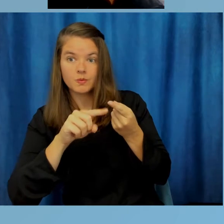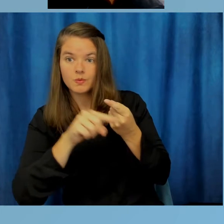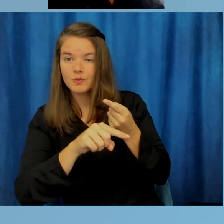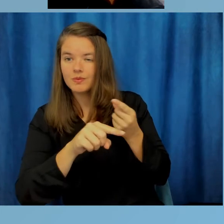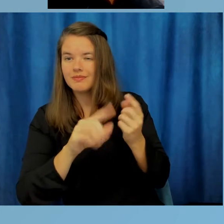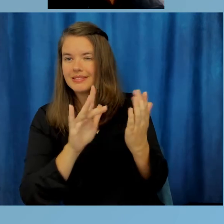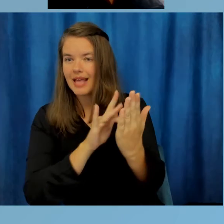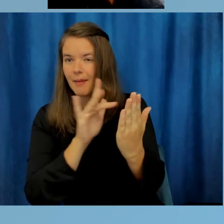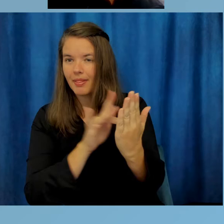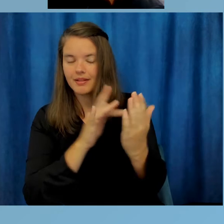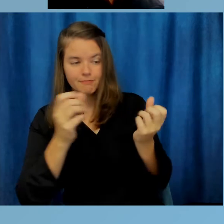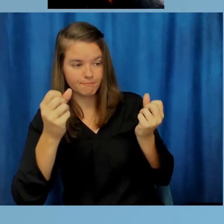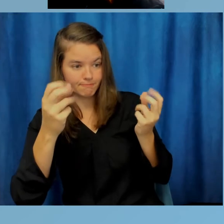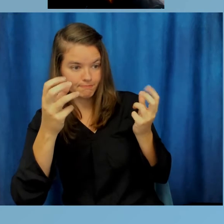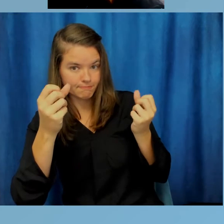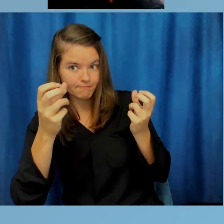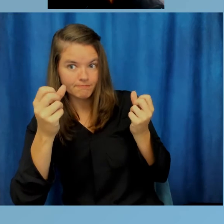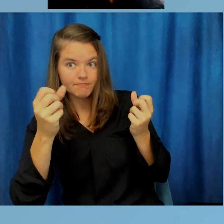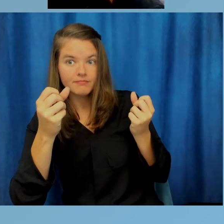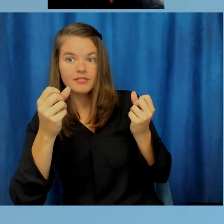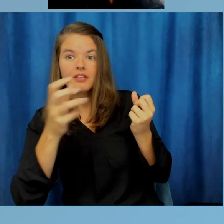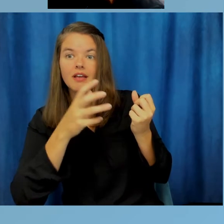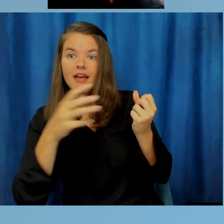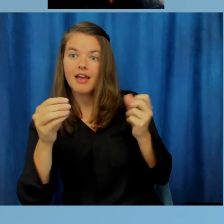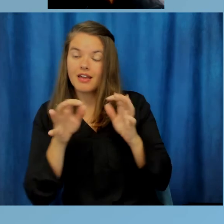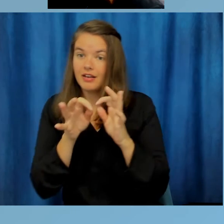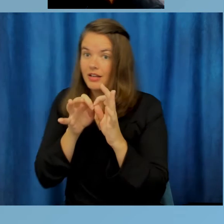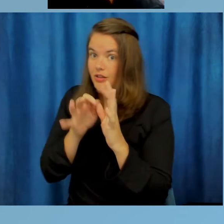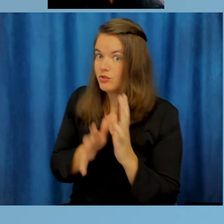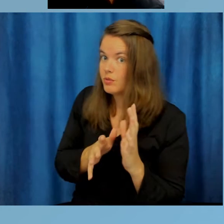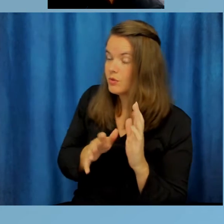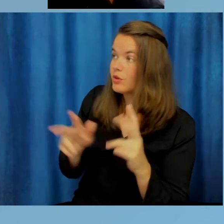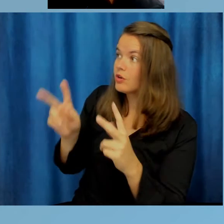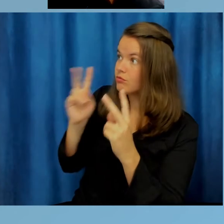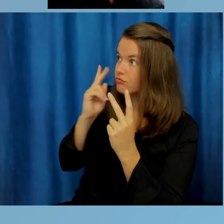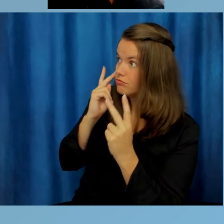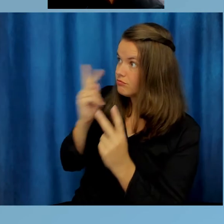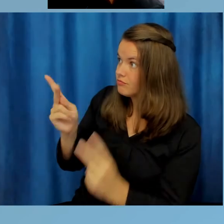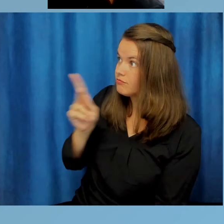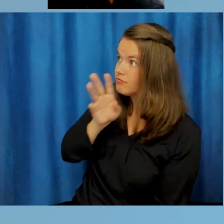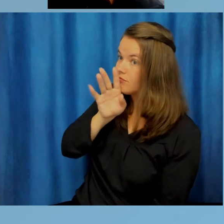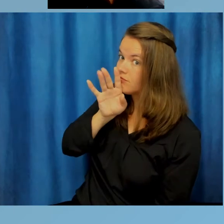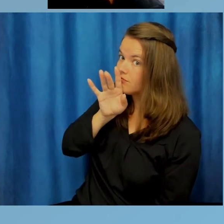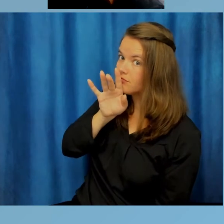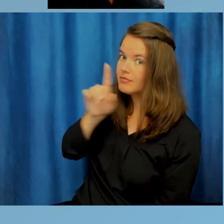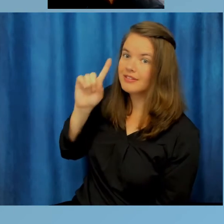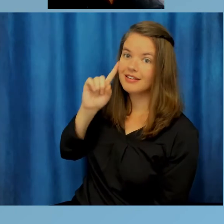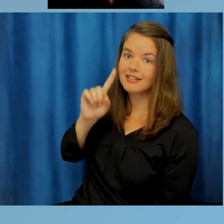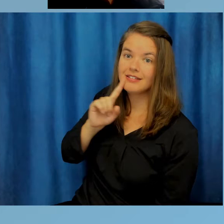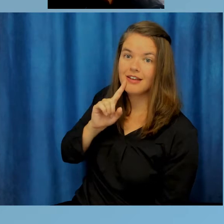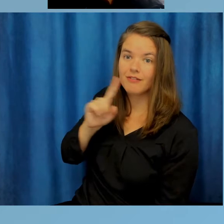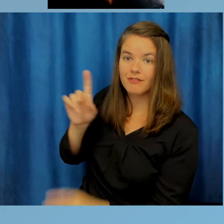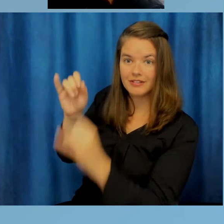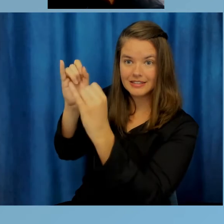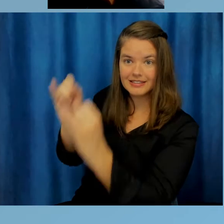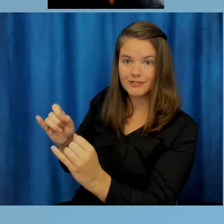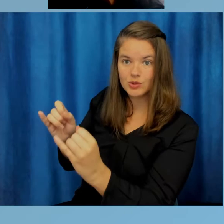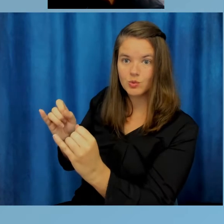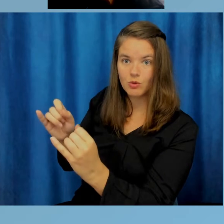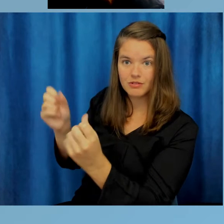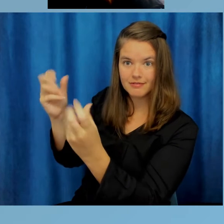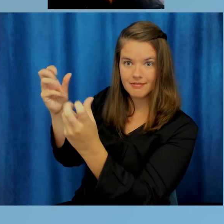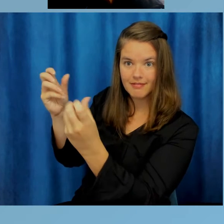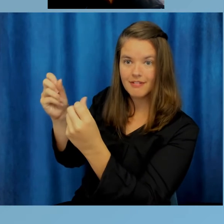to the tablet, and basically the interpreter would voice what the deaf individual